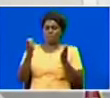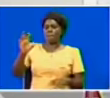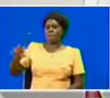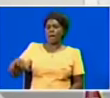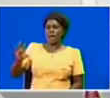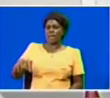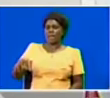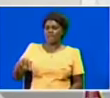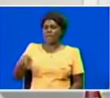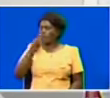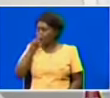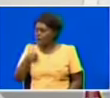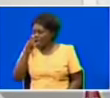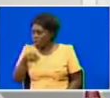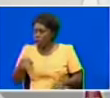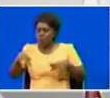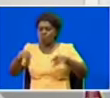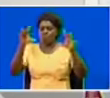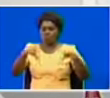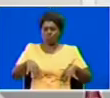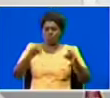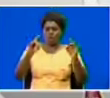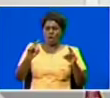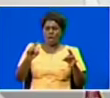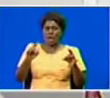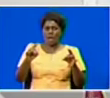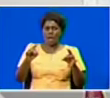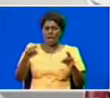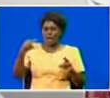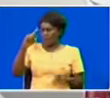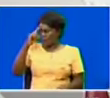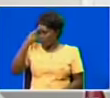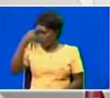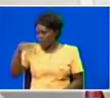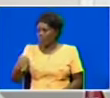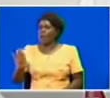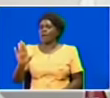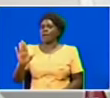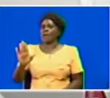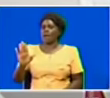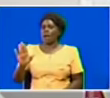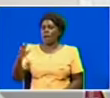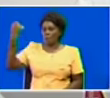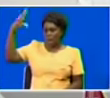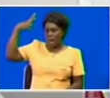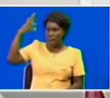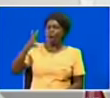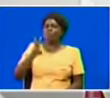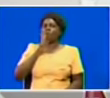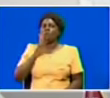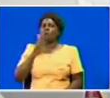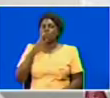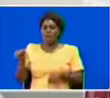is Kariakoo Market, Modurwa, Marikiti, Ngara Market, and then light them very well, sure there's water and